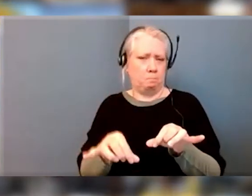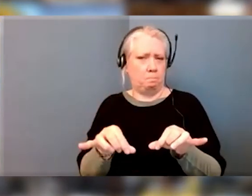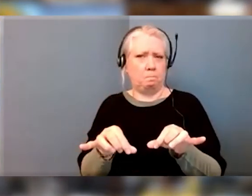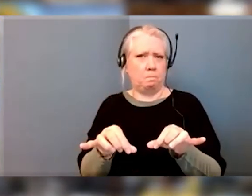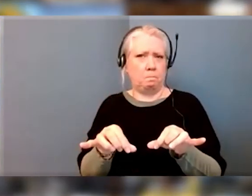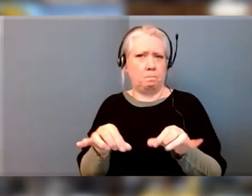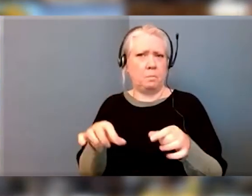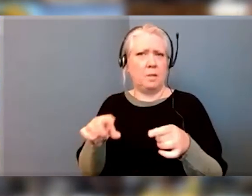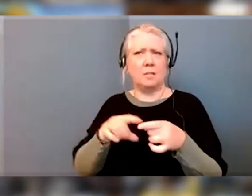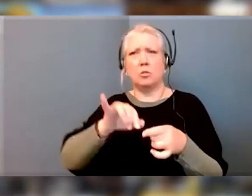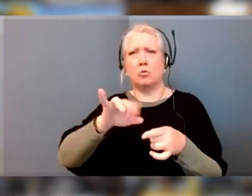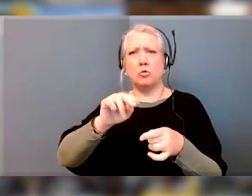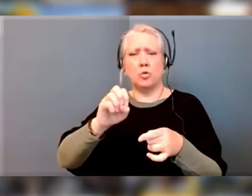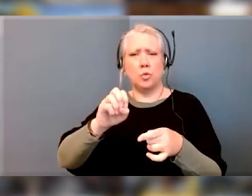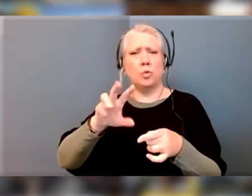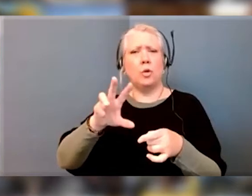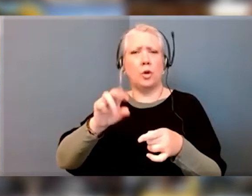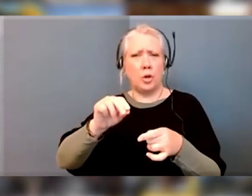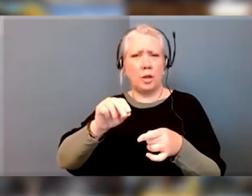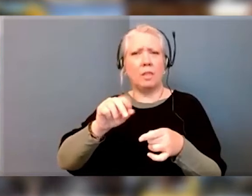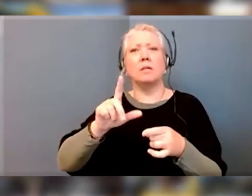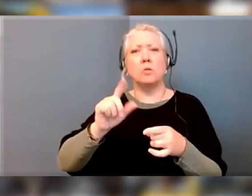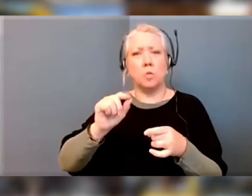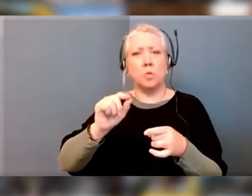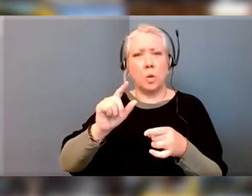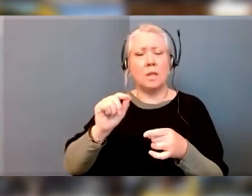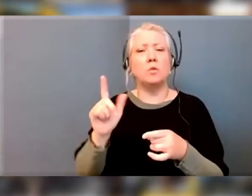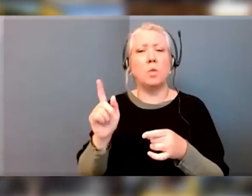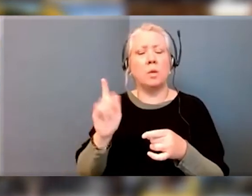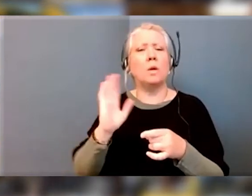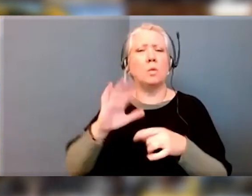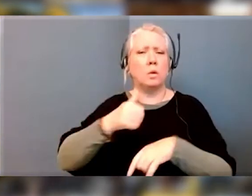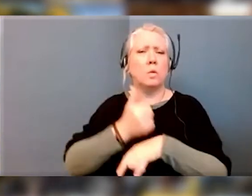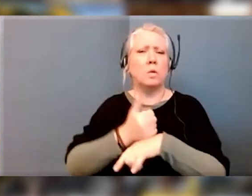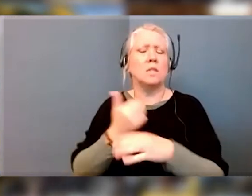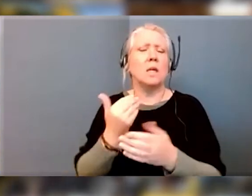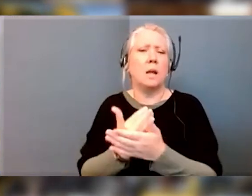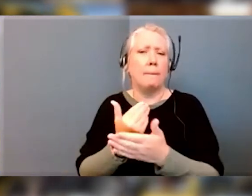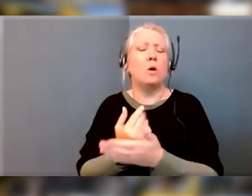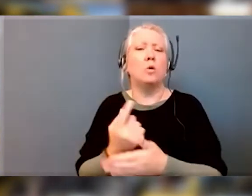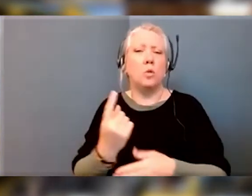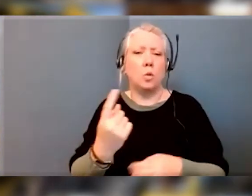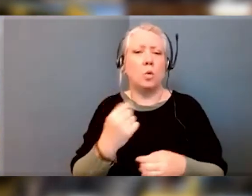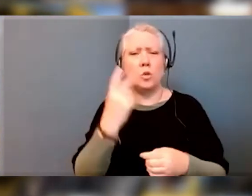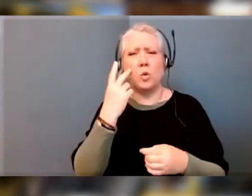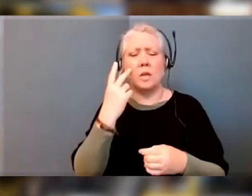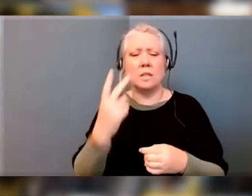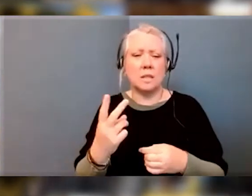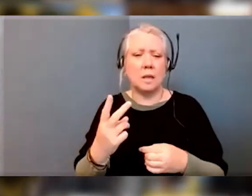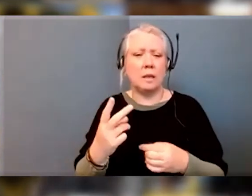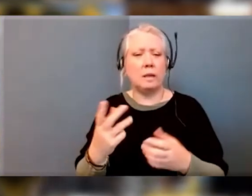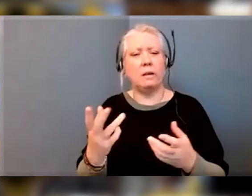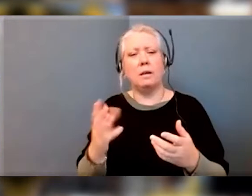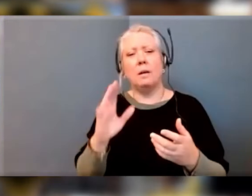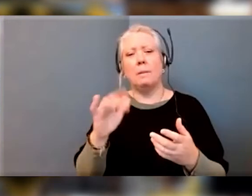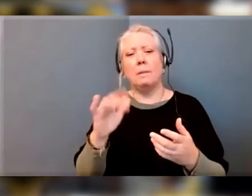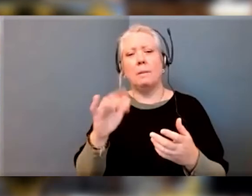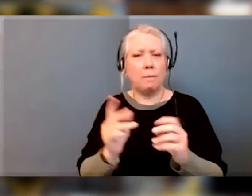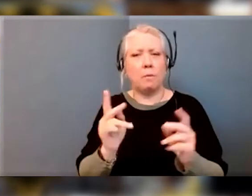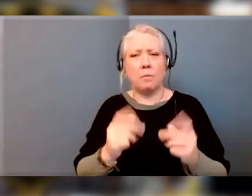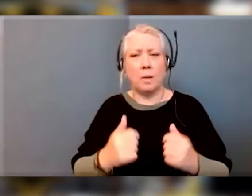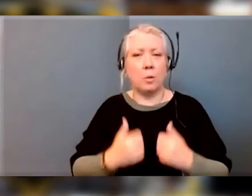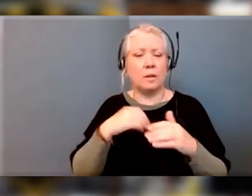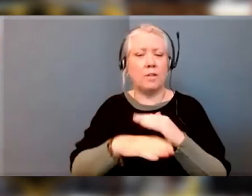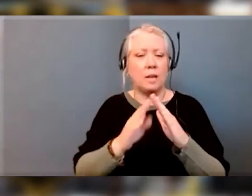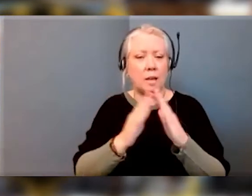June 30th, 2021, when we'll get a new one. You can see it's broken up by household and what the limitations for each household size